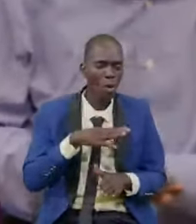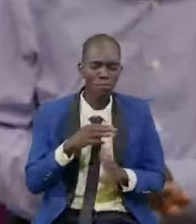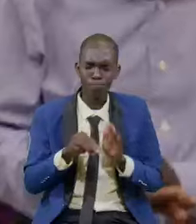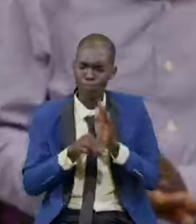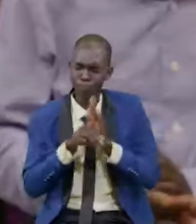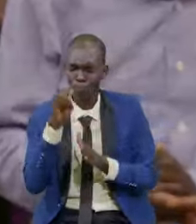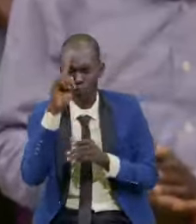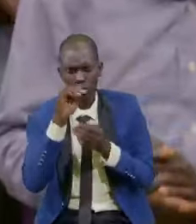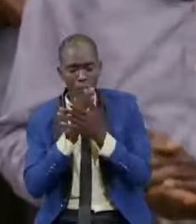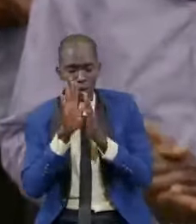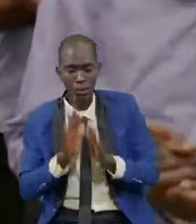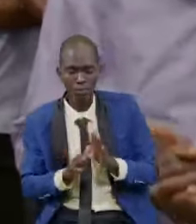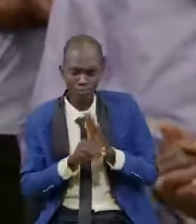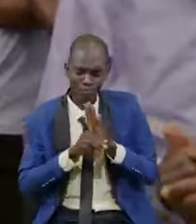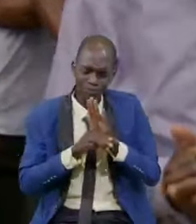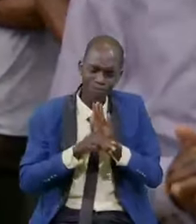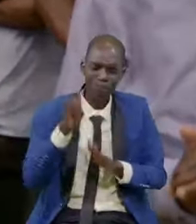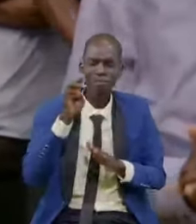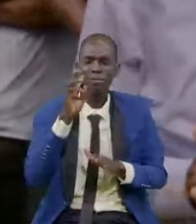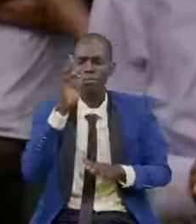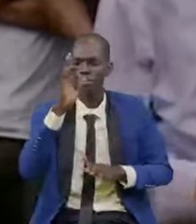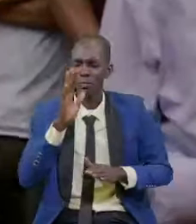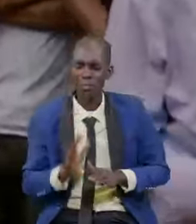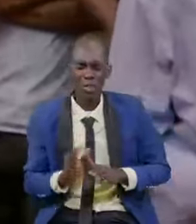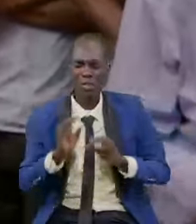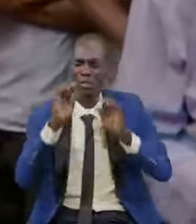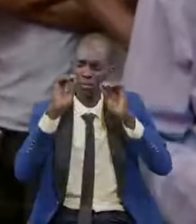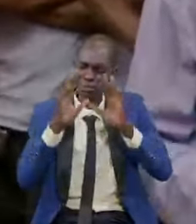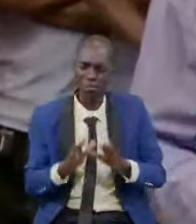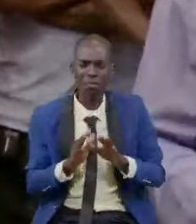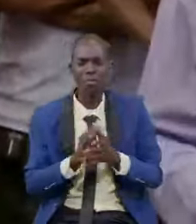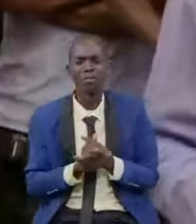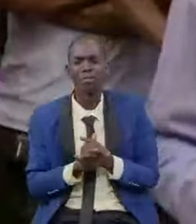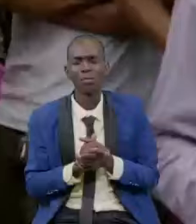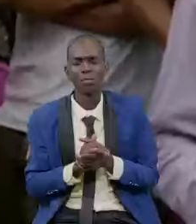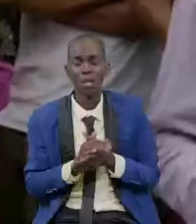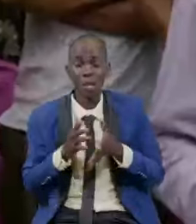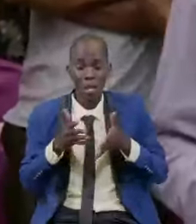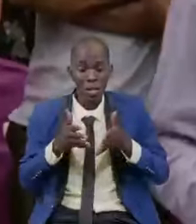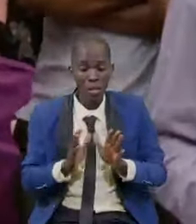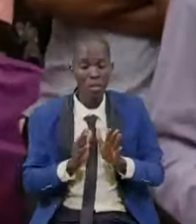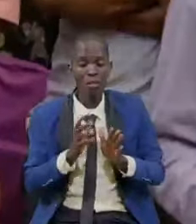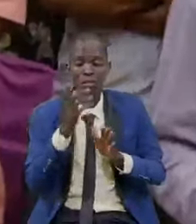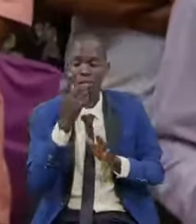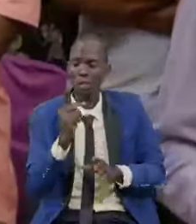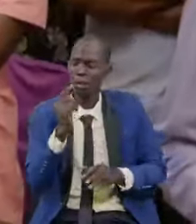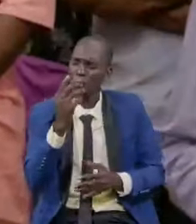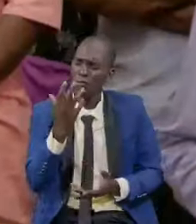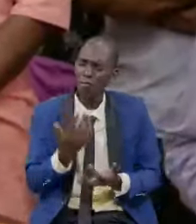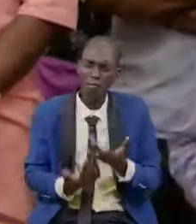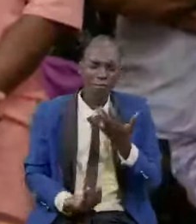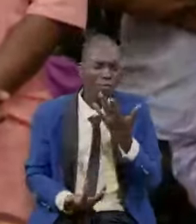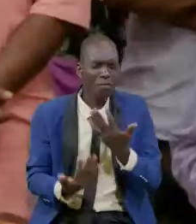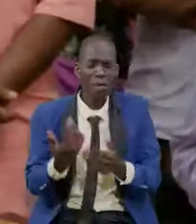believer, a matured minister, preacher. Let the fire from off